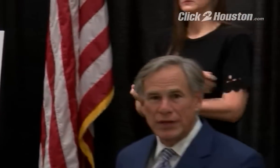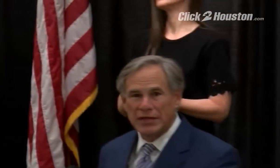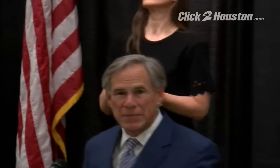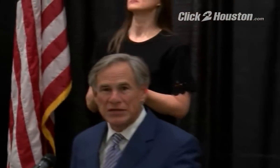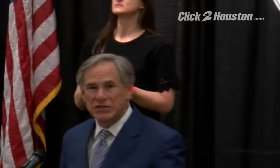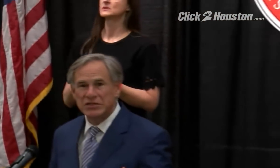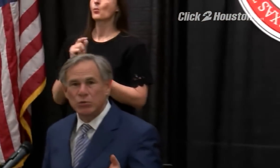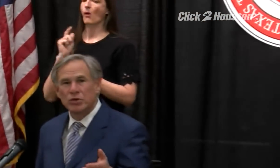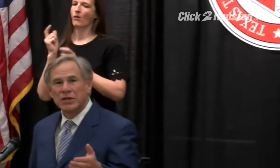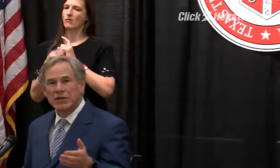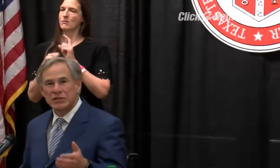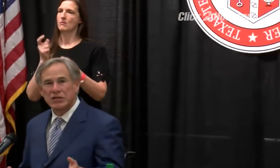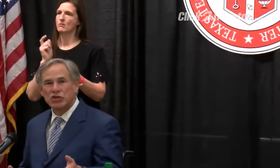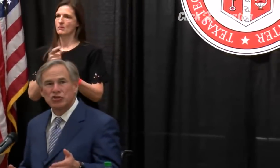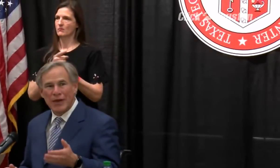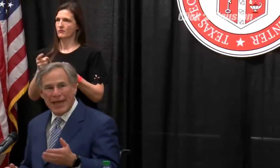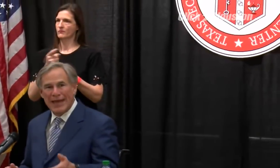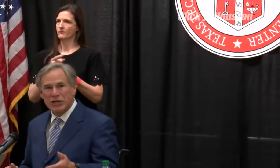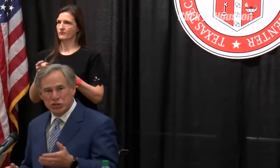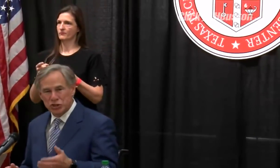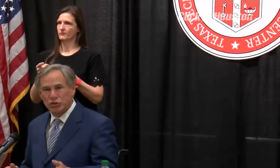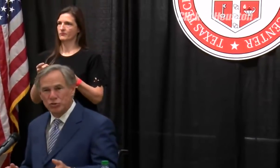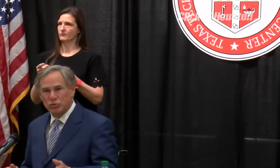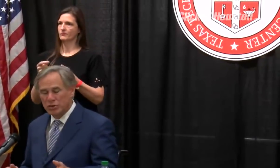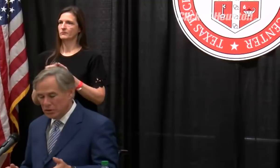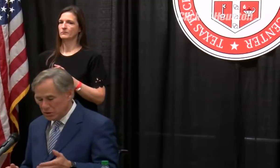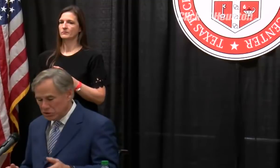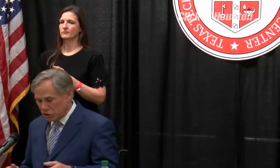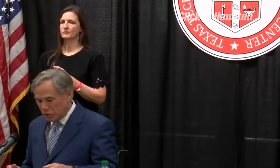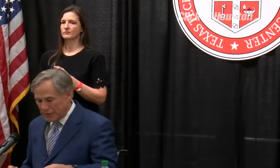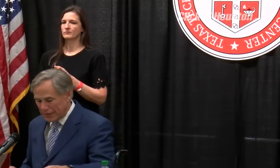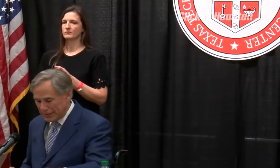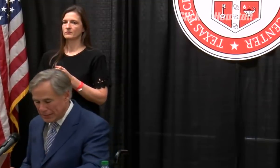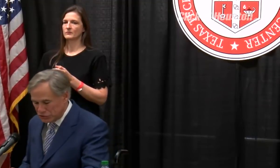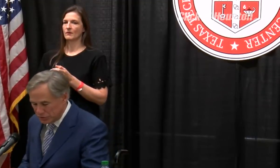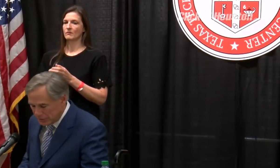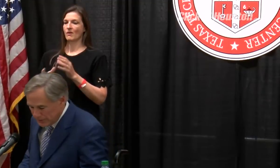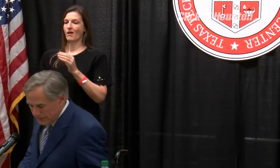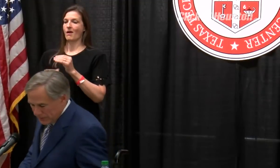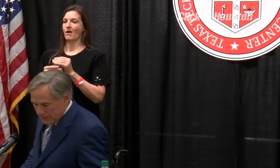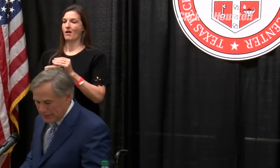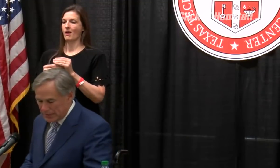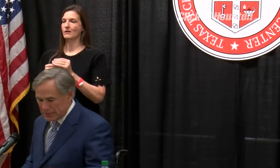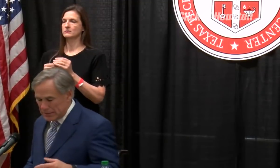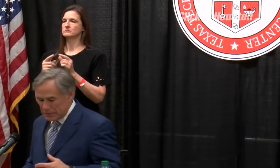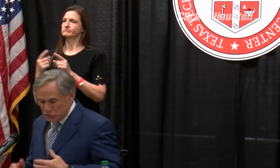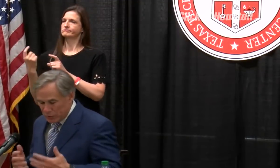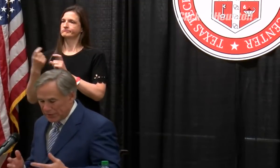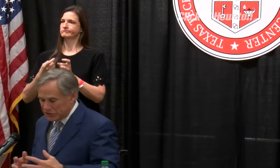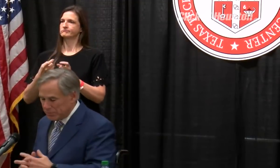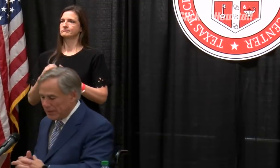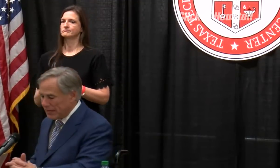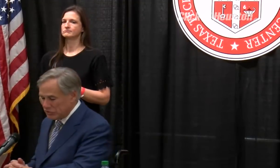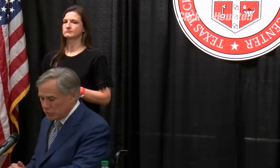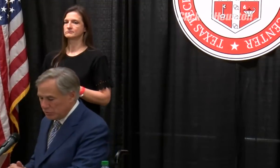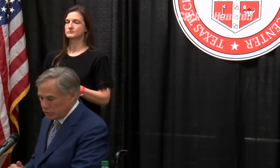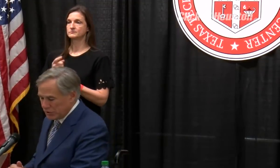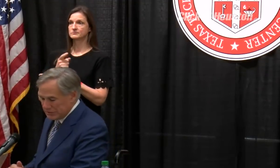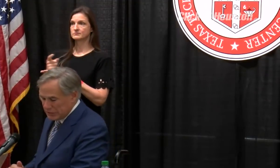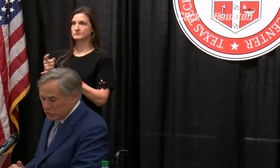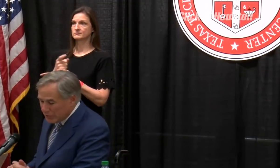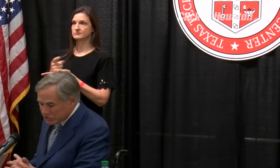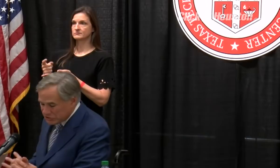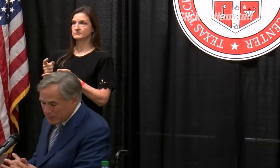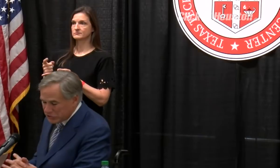on a weekly basis that will continue to add to the current allocation. And these weekly supplies